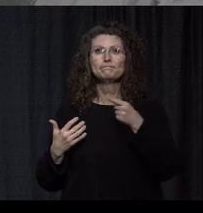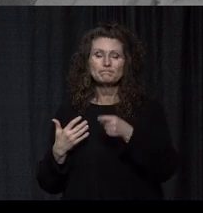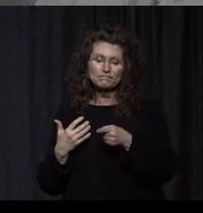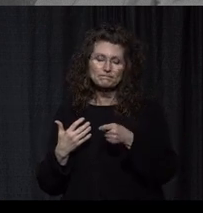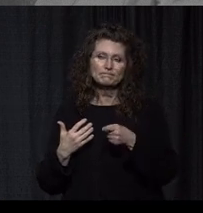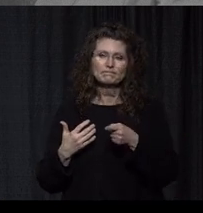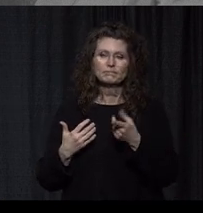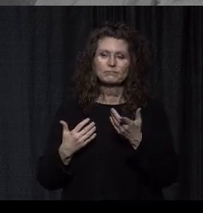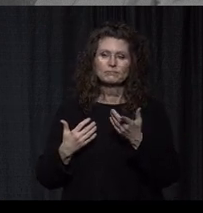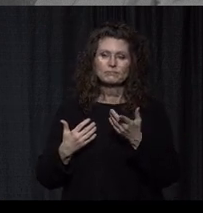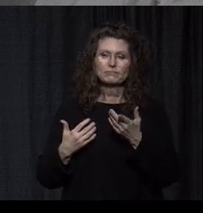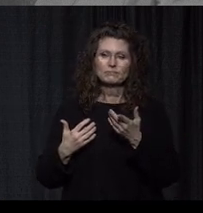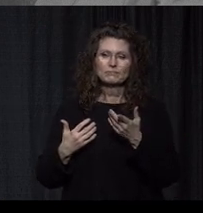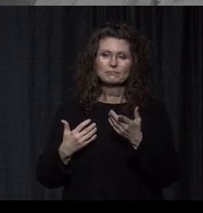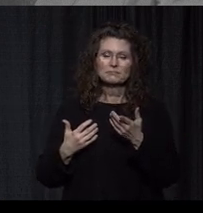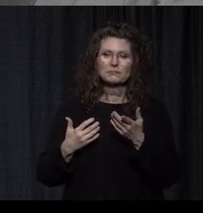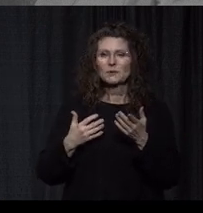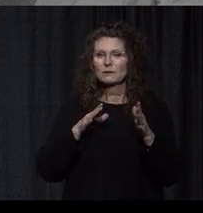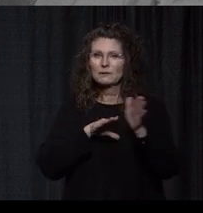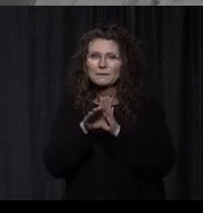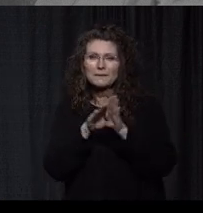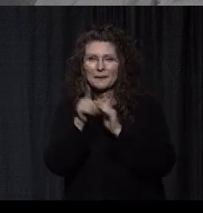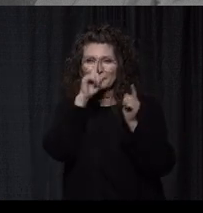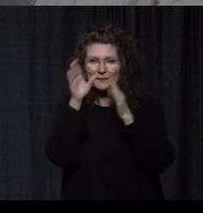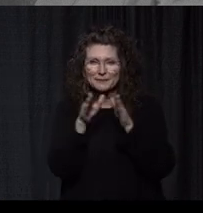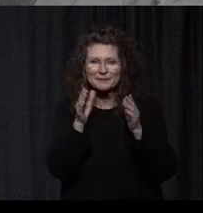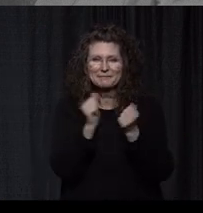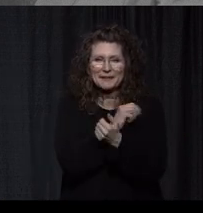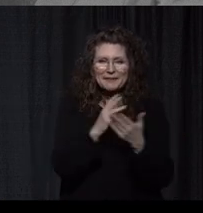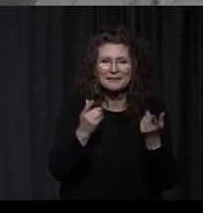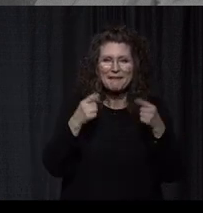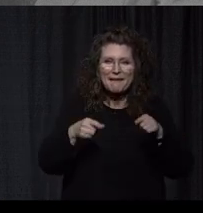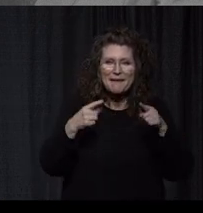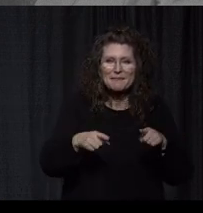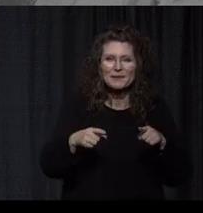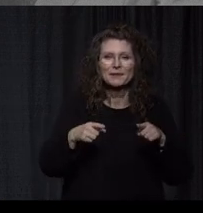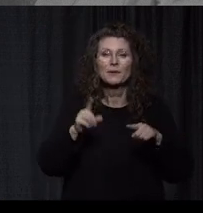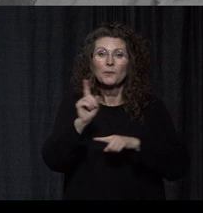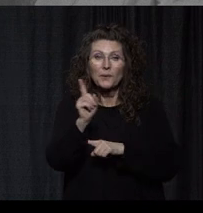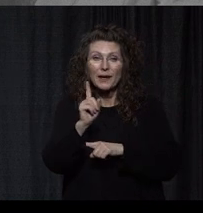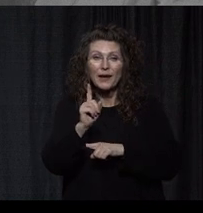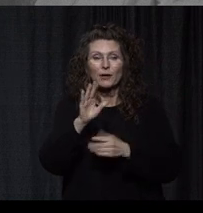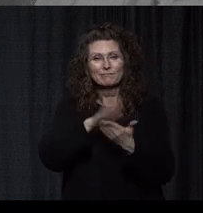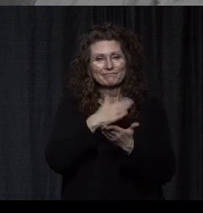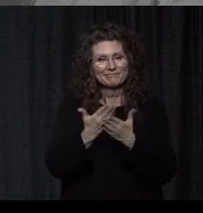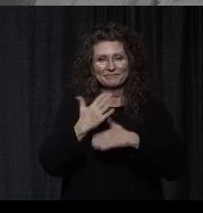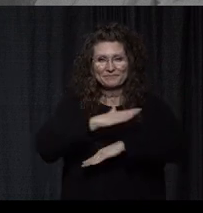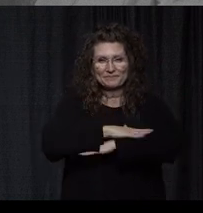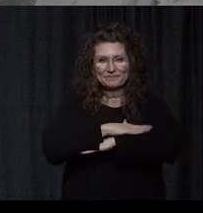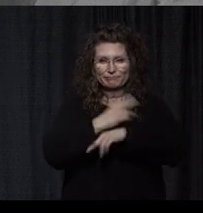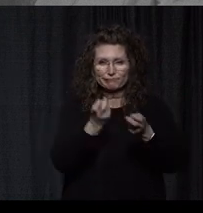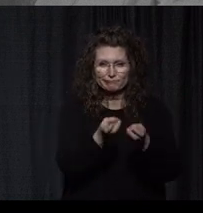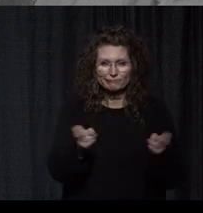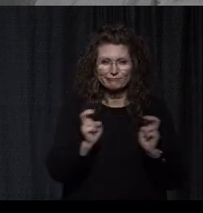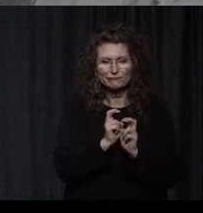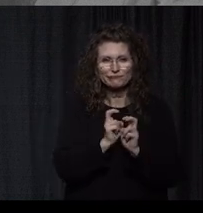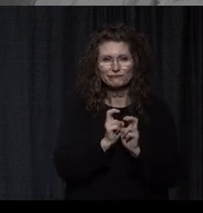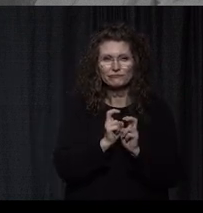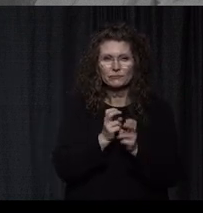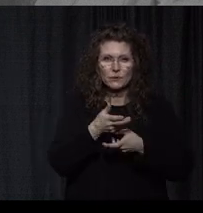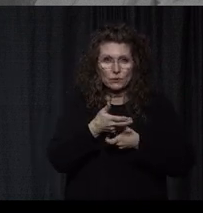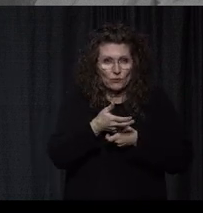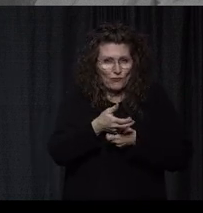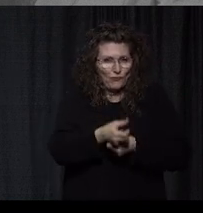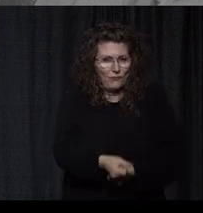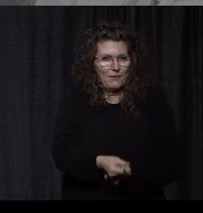talks about drawing strength from a kitchen table. How many movements started around the kitchen table? Of trusted friends